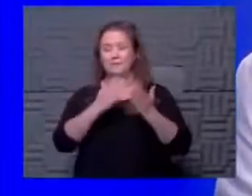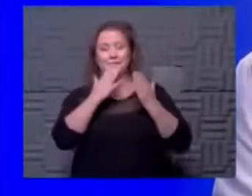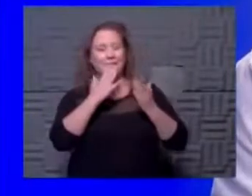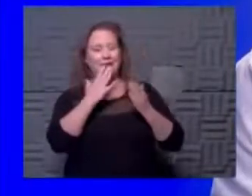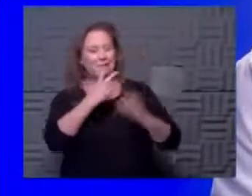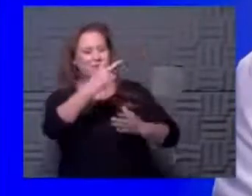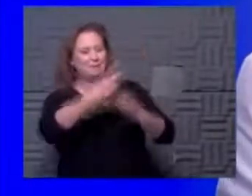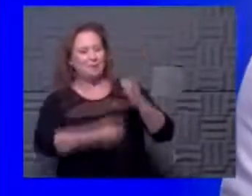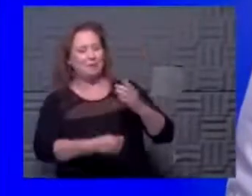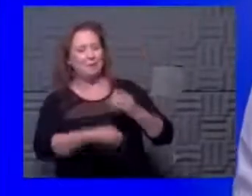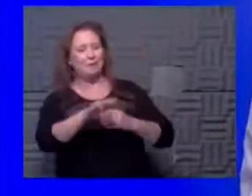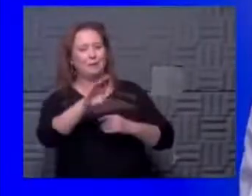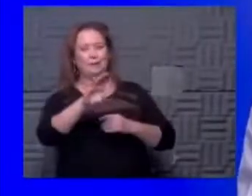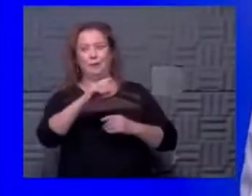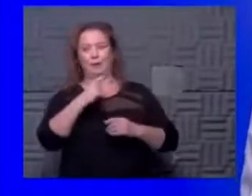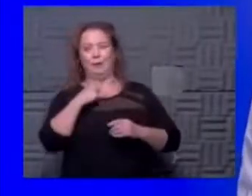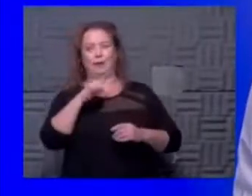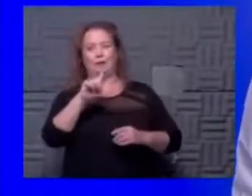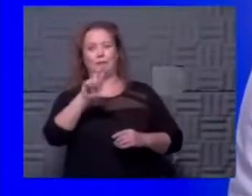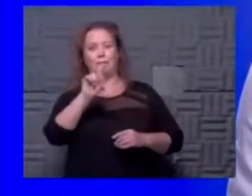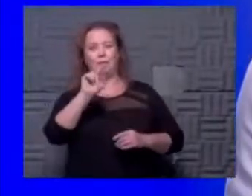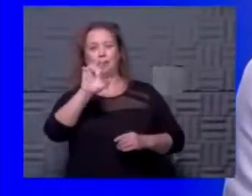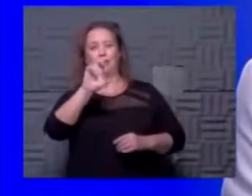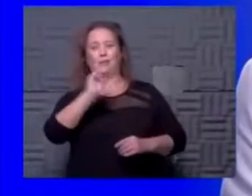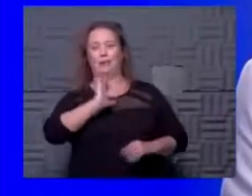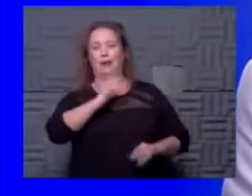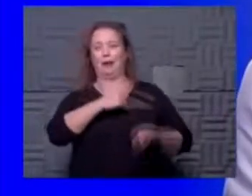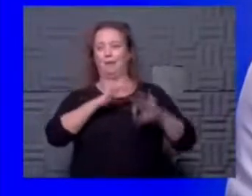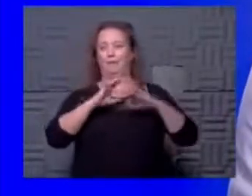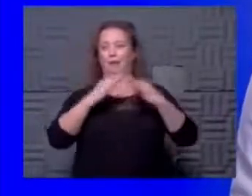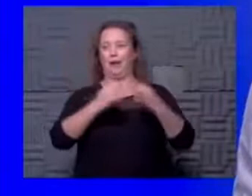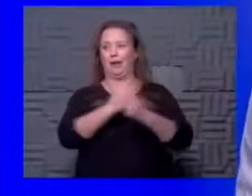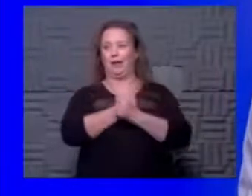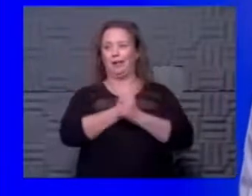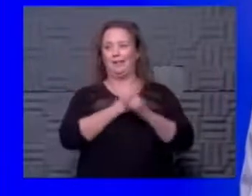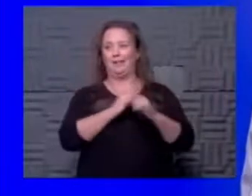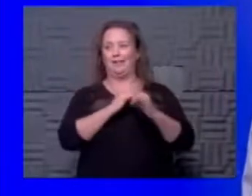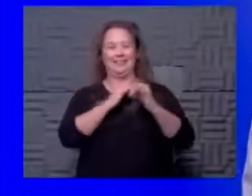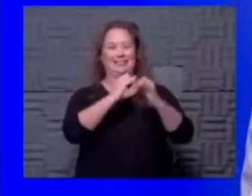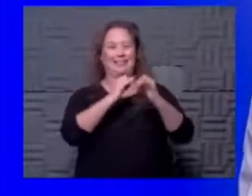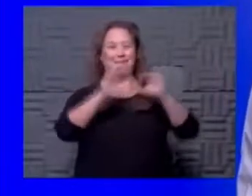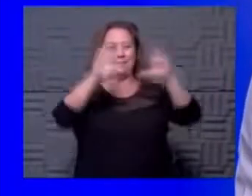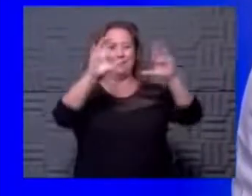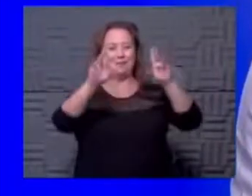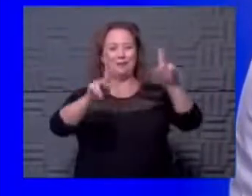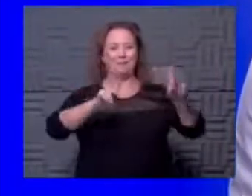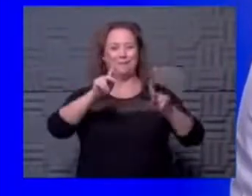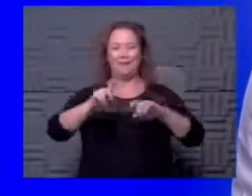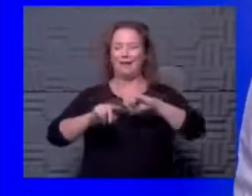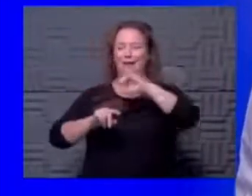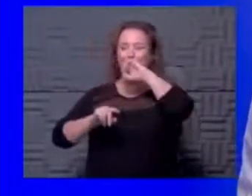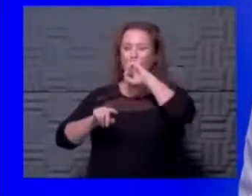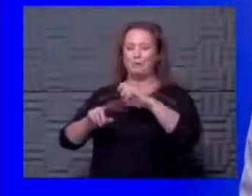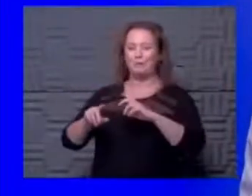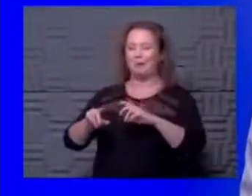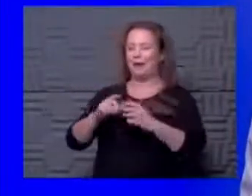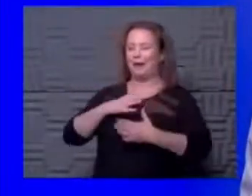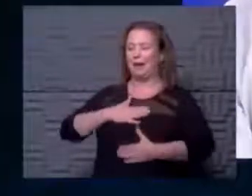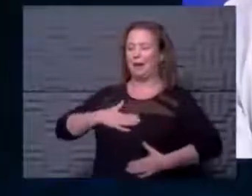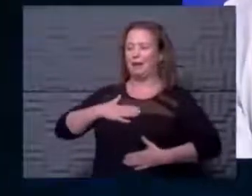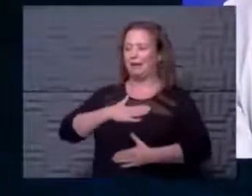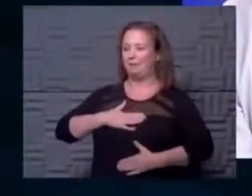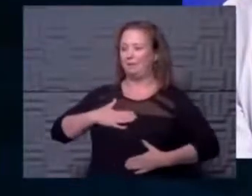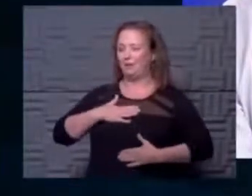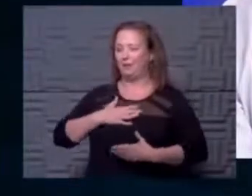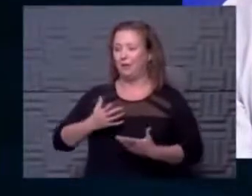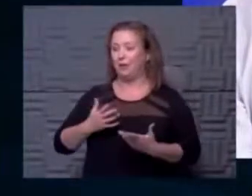Bishop Candia. You know, we have some Lutherans in our family. I love them just the same. They're great people. And Archbishop, again, I appreciate